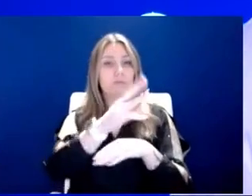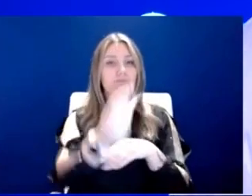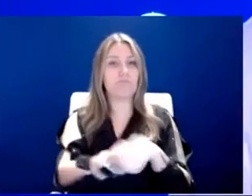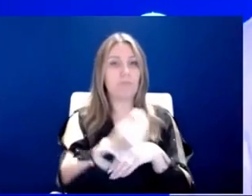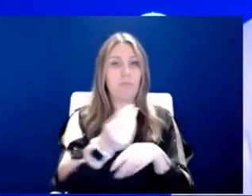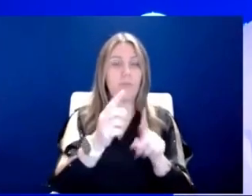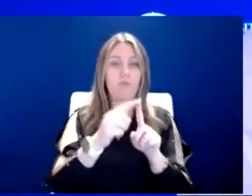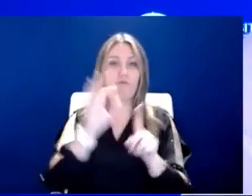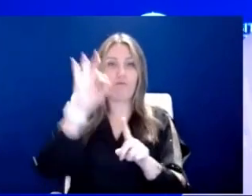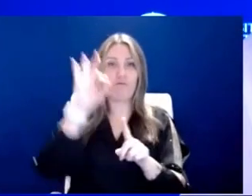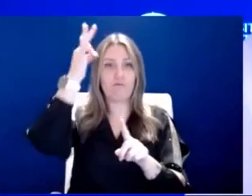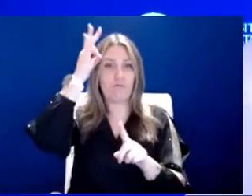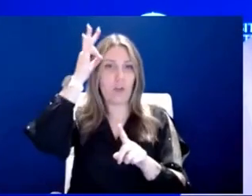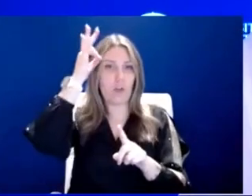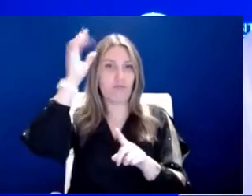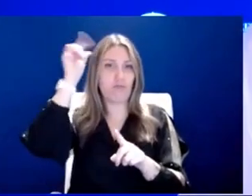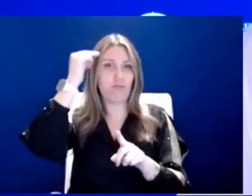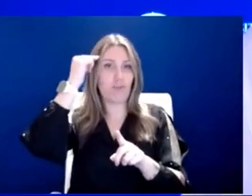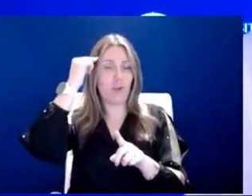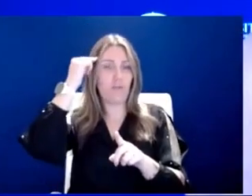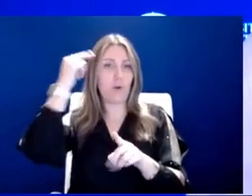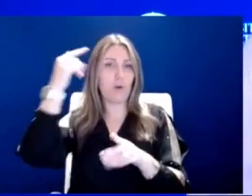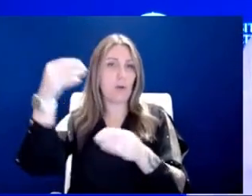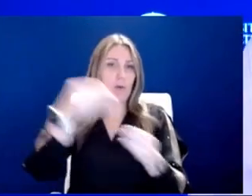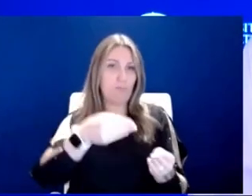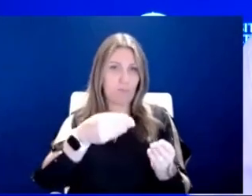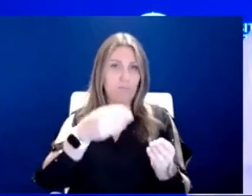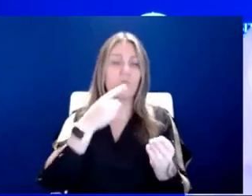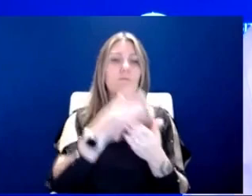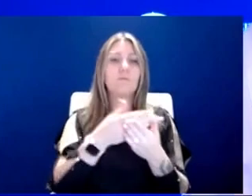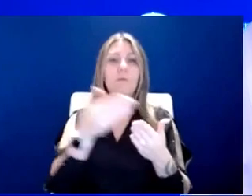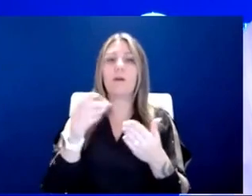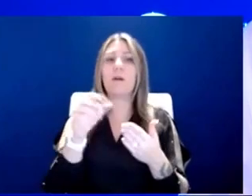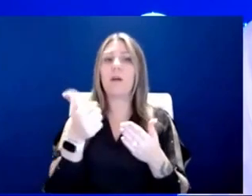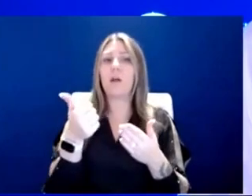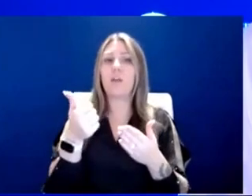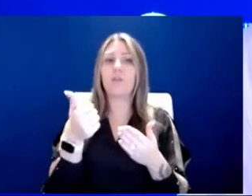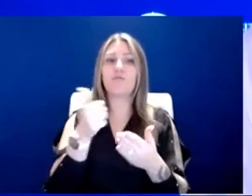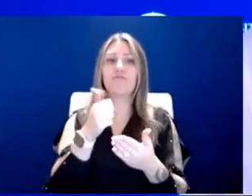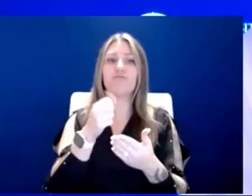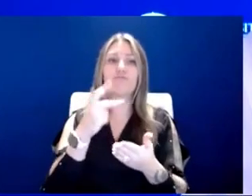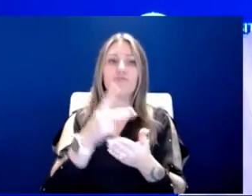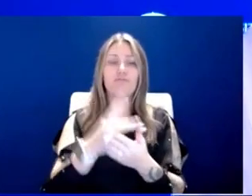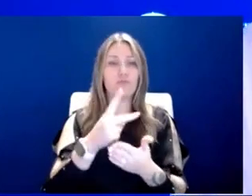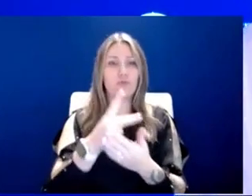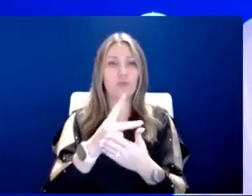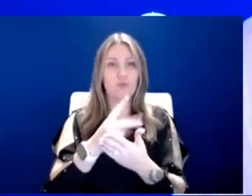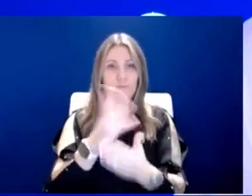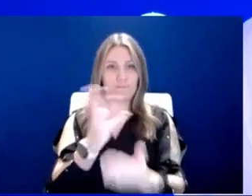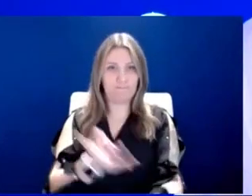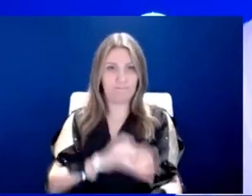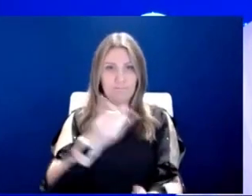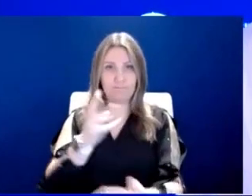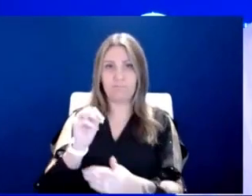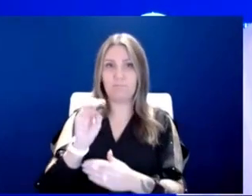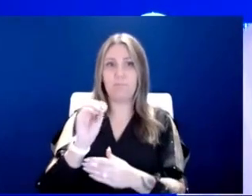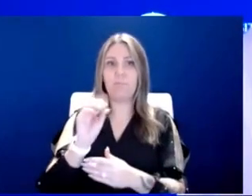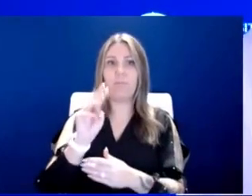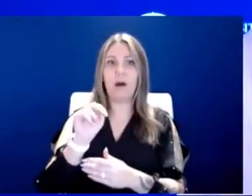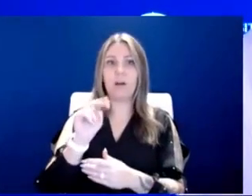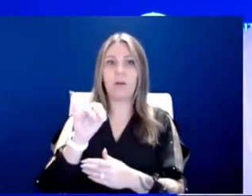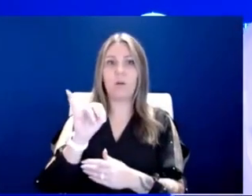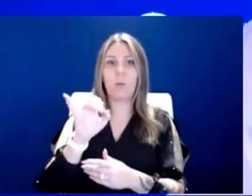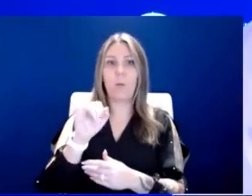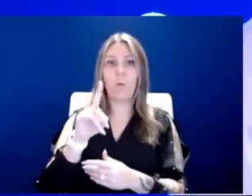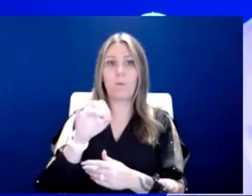supply of the other new authorized monoclonal antibody as well. So we should have two. We'll see how that goes within the